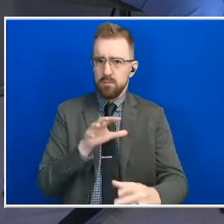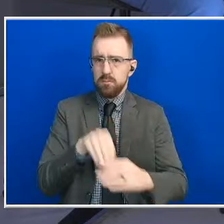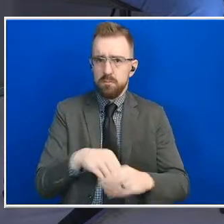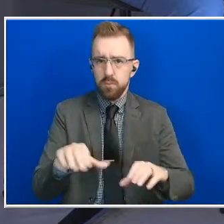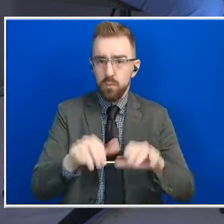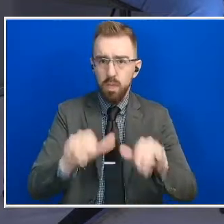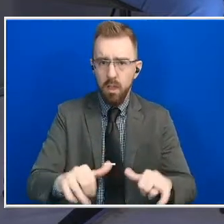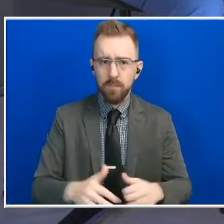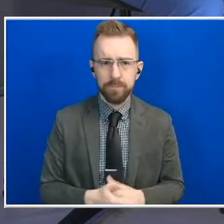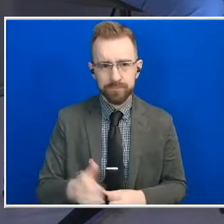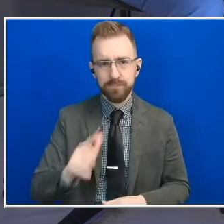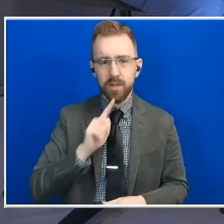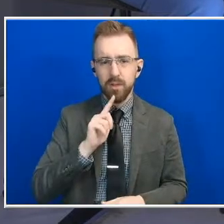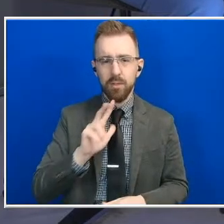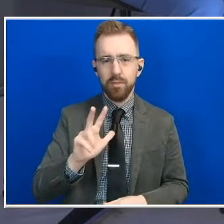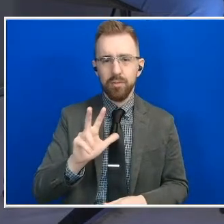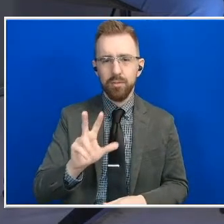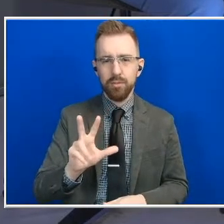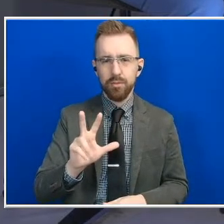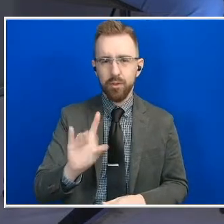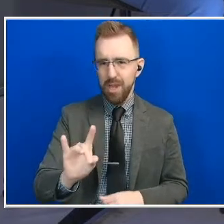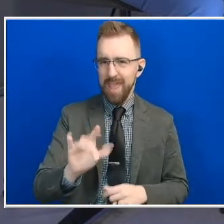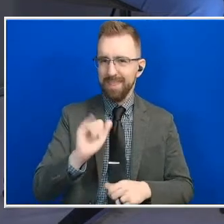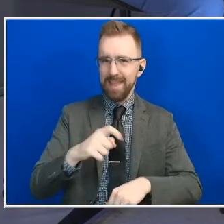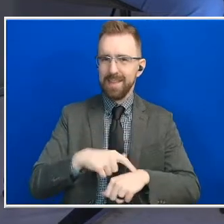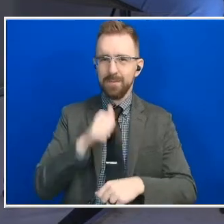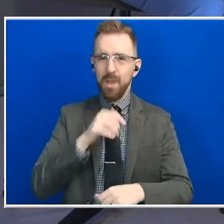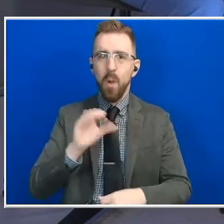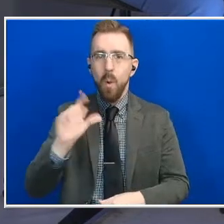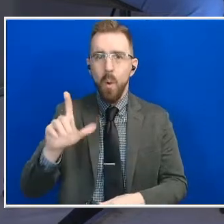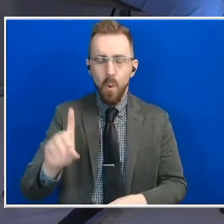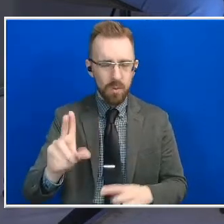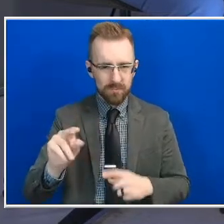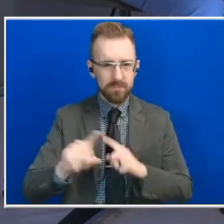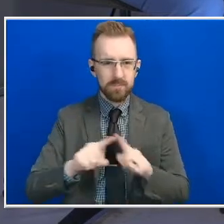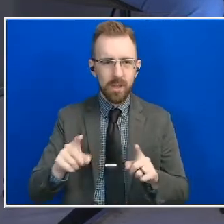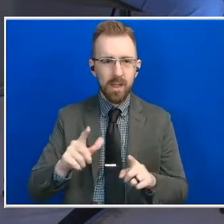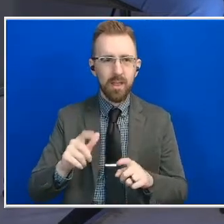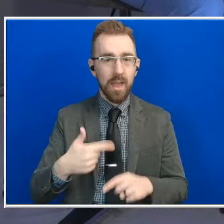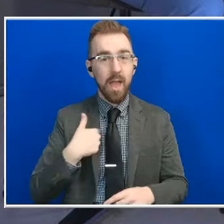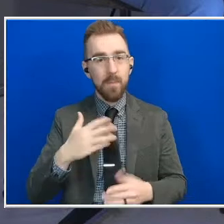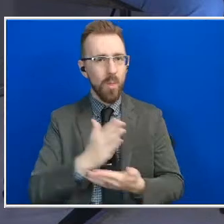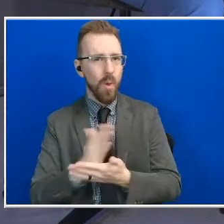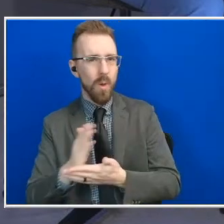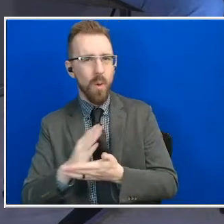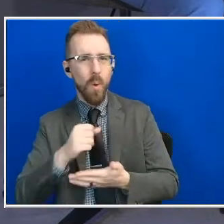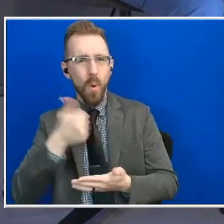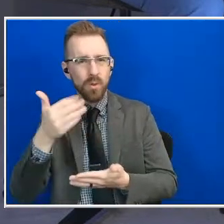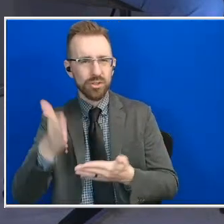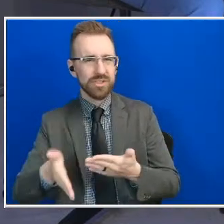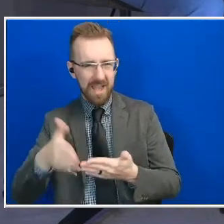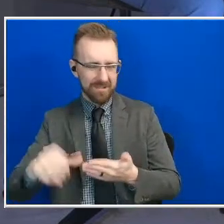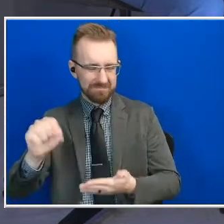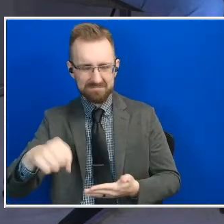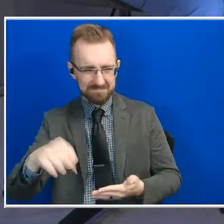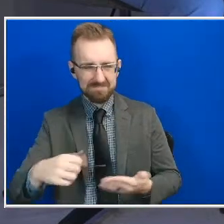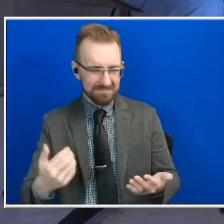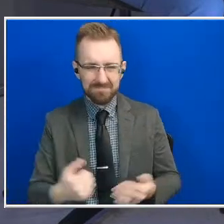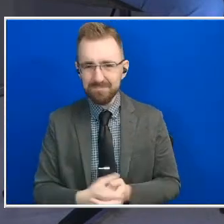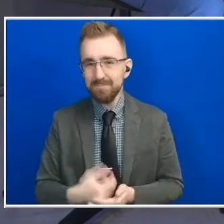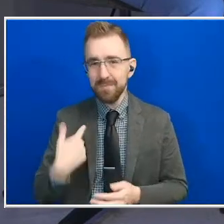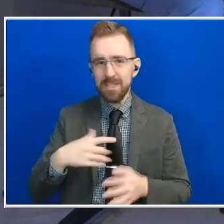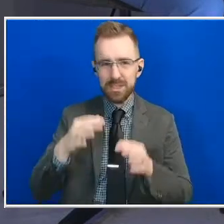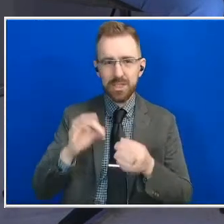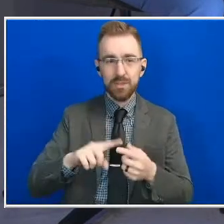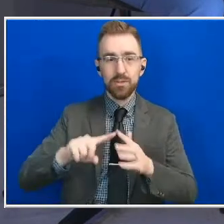time. By no means is that old, but maybe a little later than usual. On the older side. On the older side. Well, certainly to start a new career, maybe